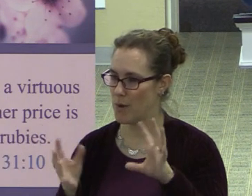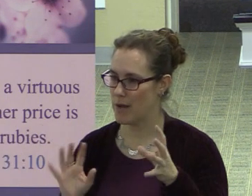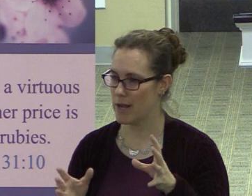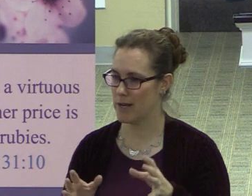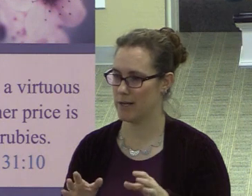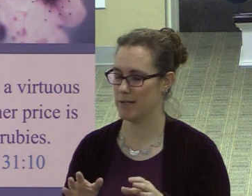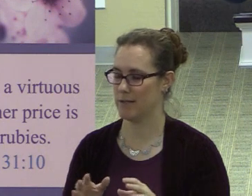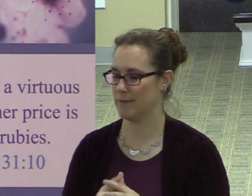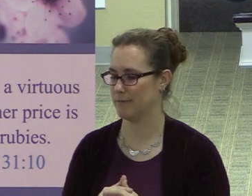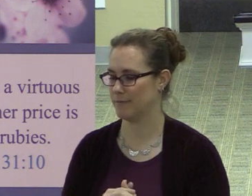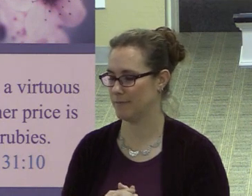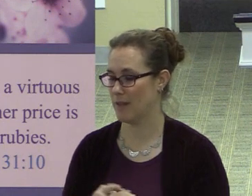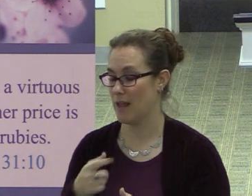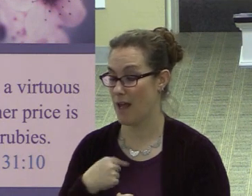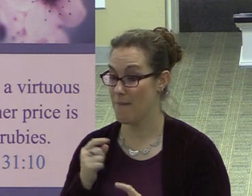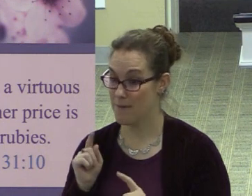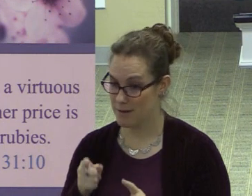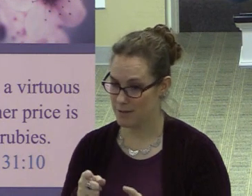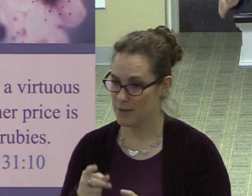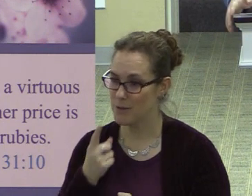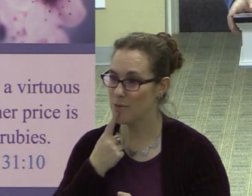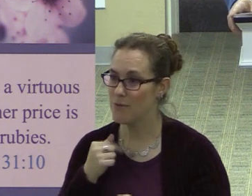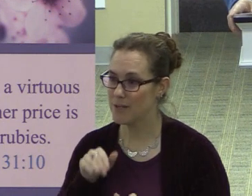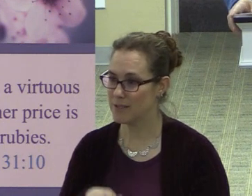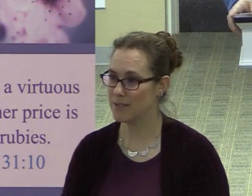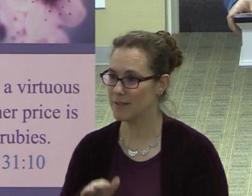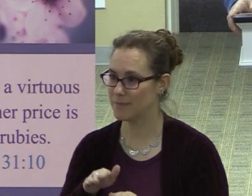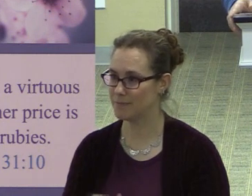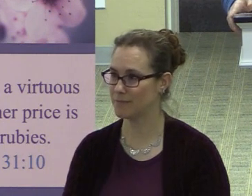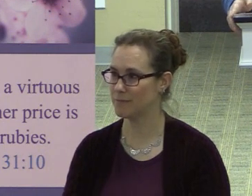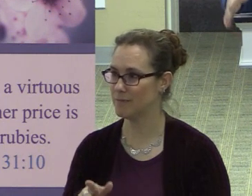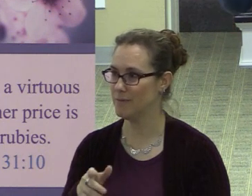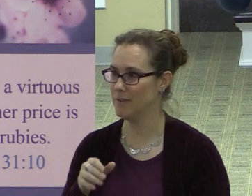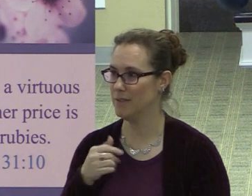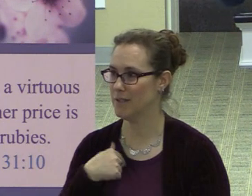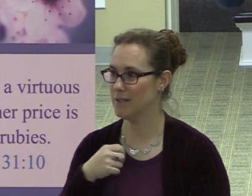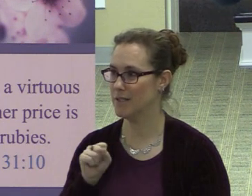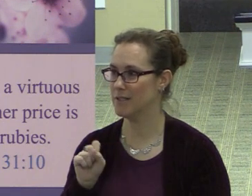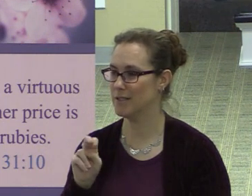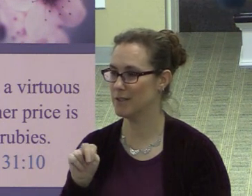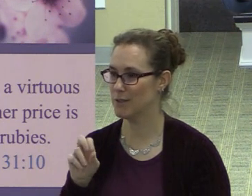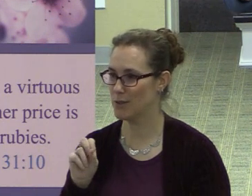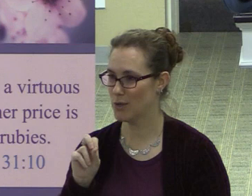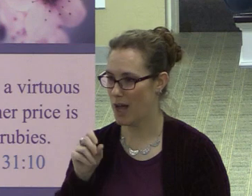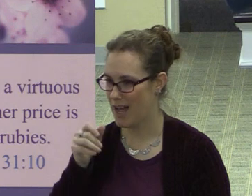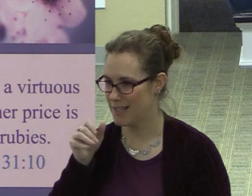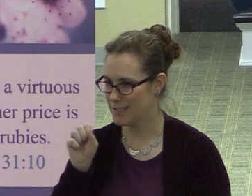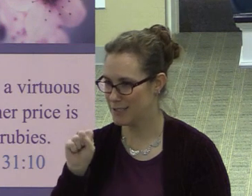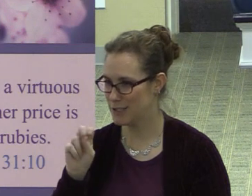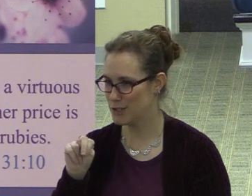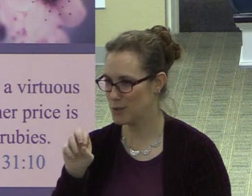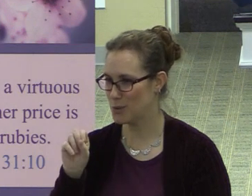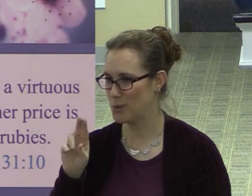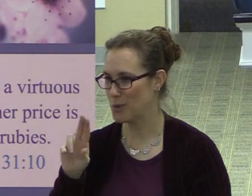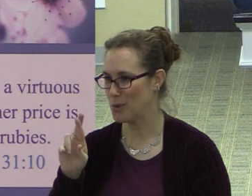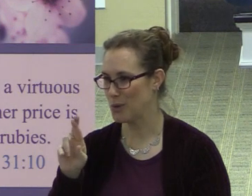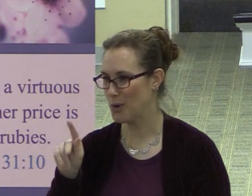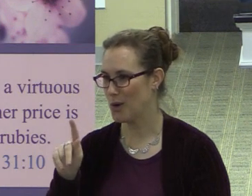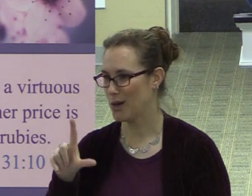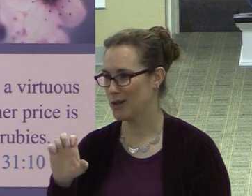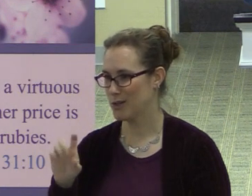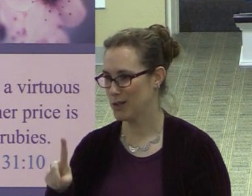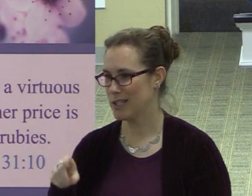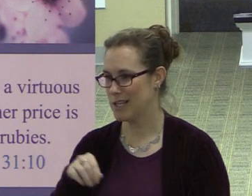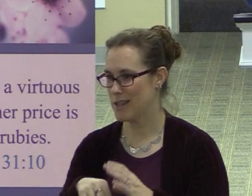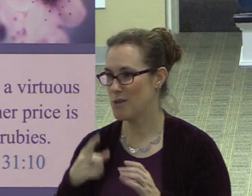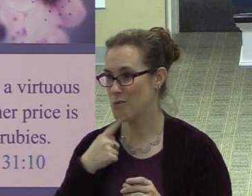It comes into the sea, and I've been to the Red Sea. I've snorkeled there. I got the worst sunburn of my life I've ever had because I forgot to put sunscreen on my back